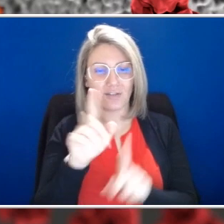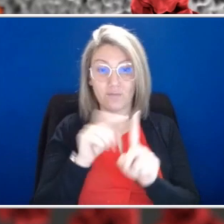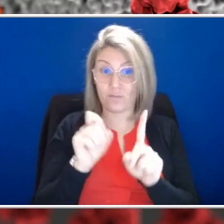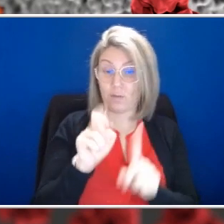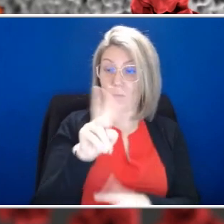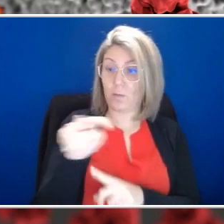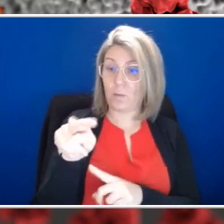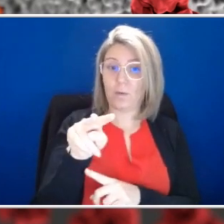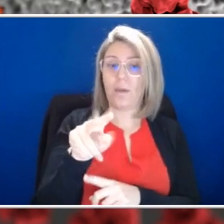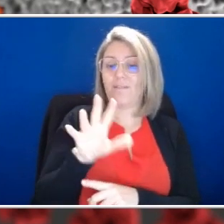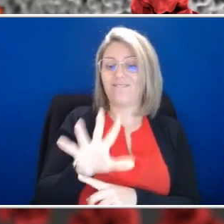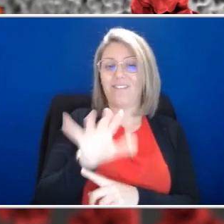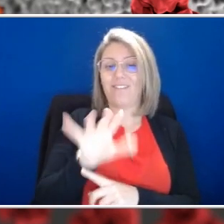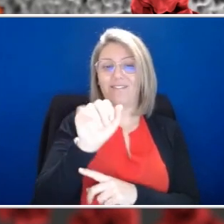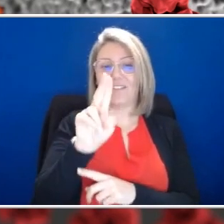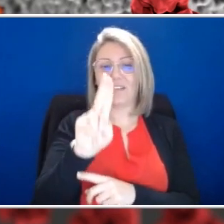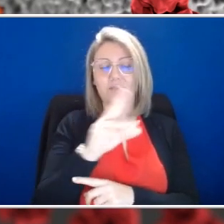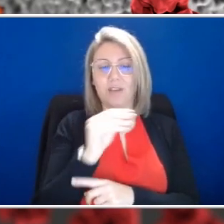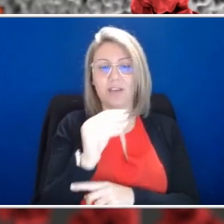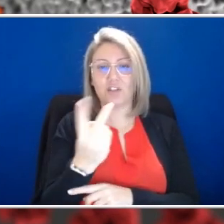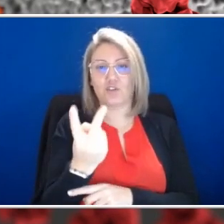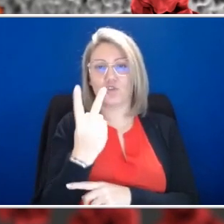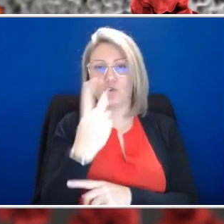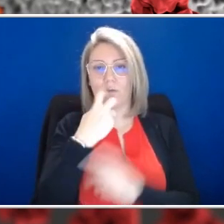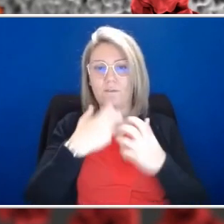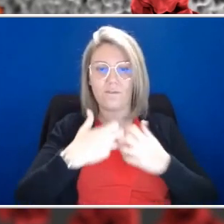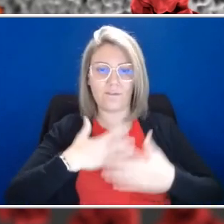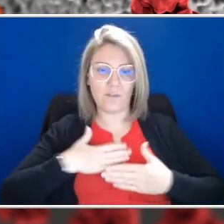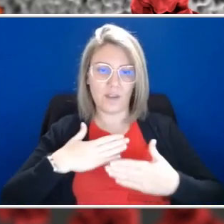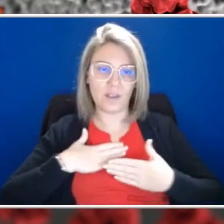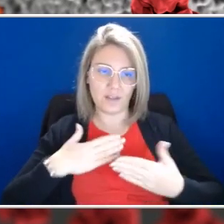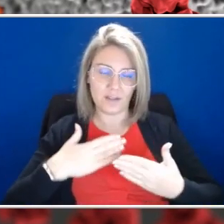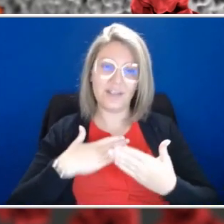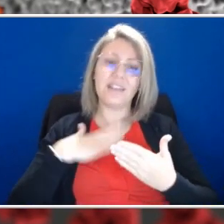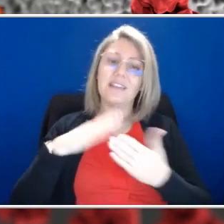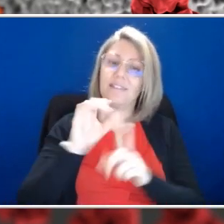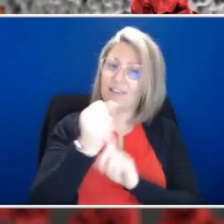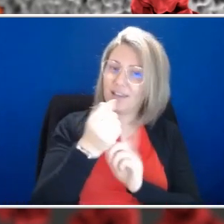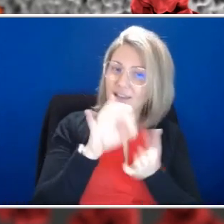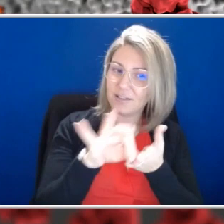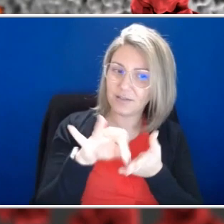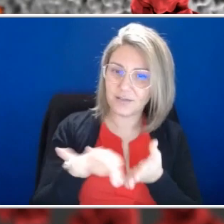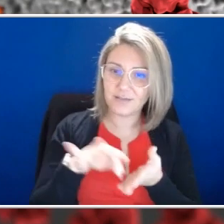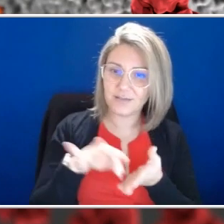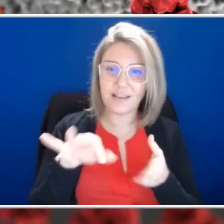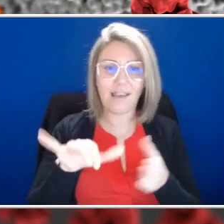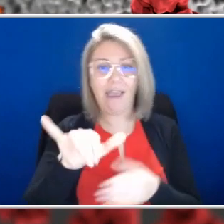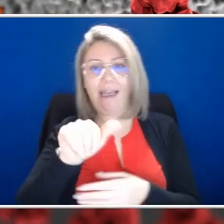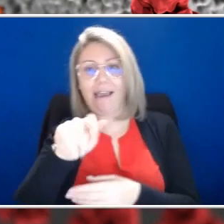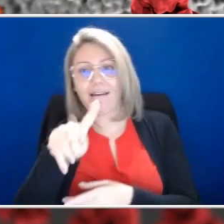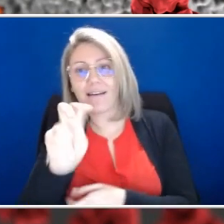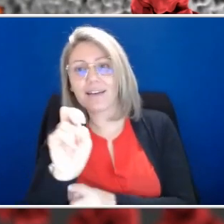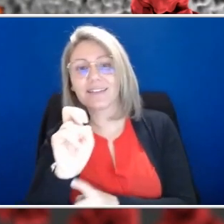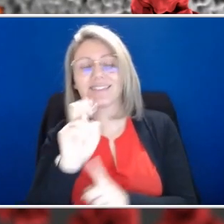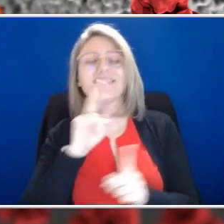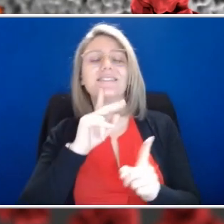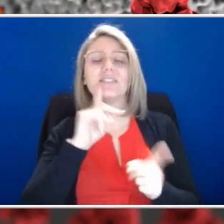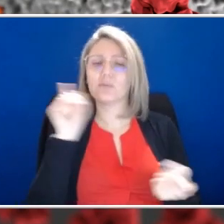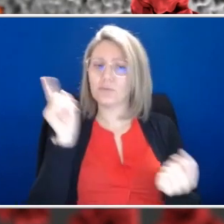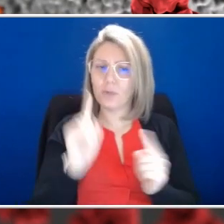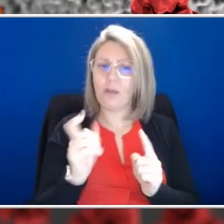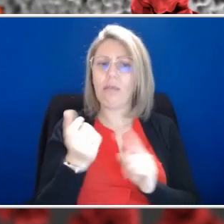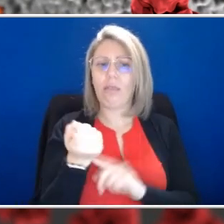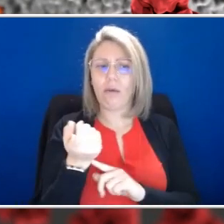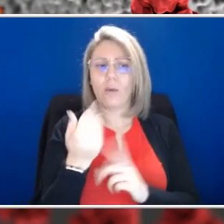5 in the ICU and 2 on the ventilator. So the case count, the active cases, has decreased a little bit, and hopefully